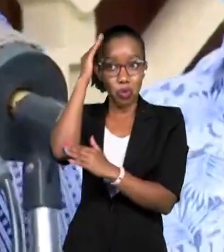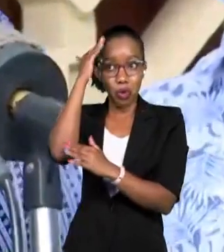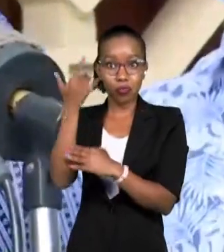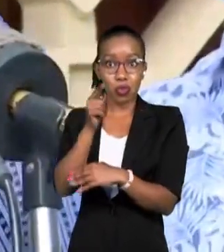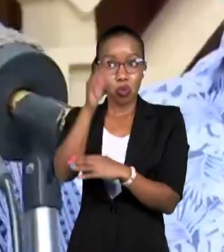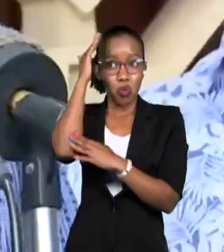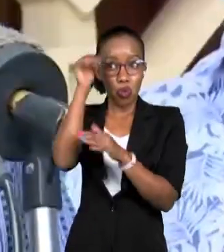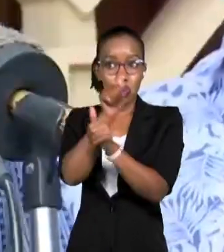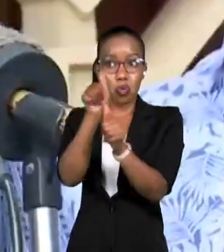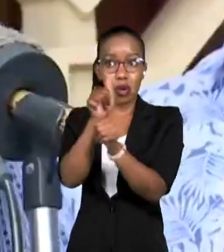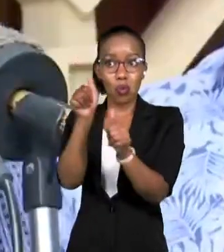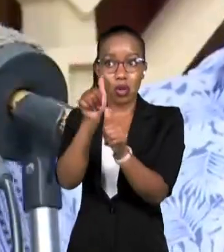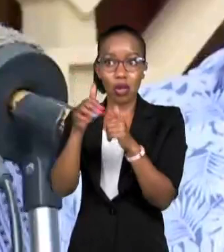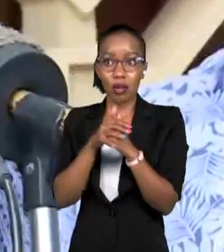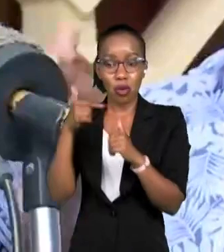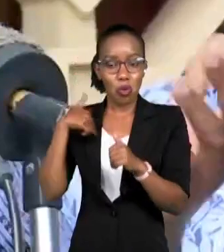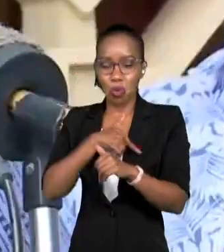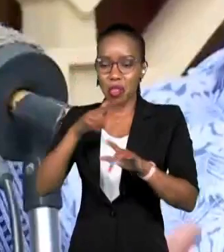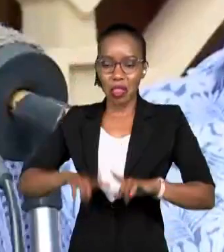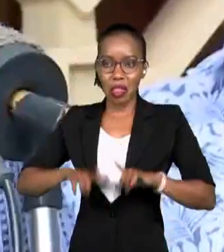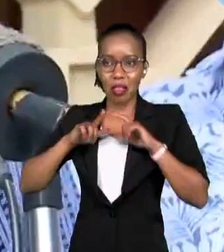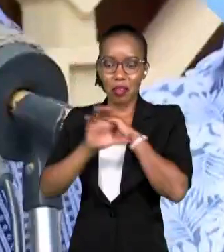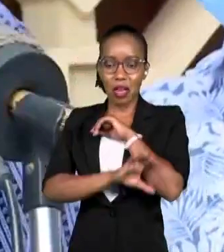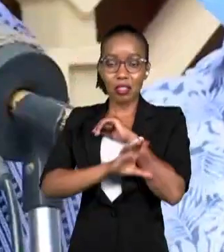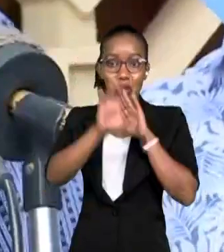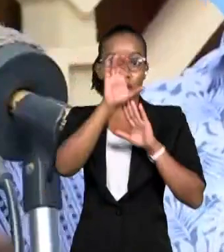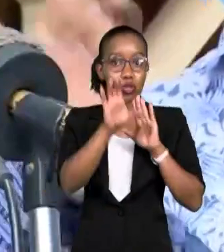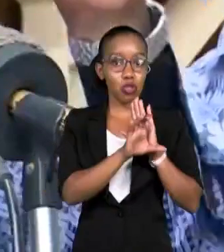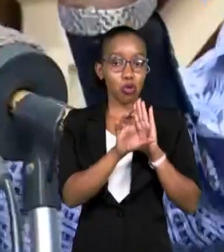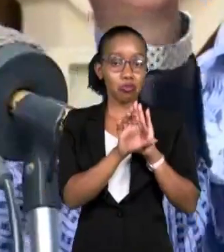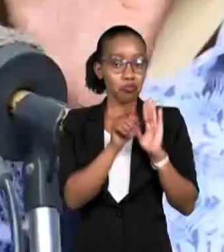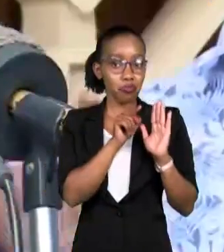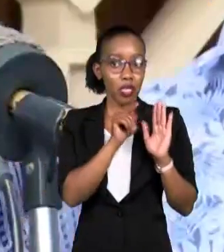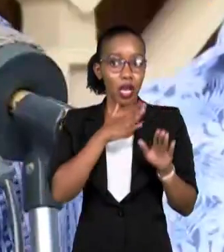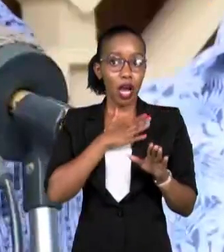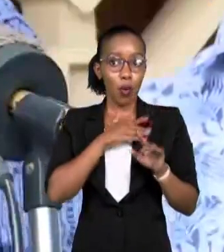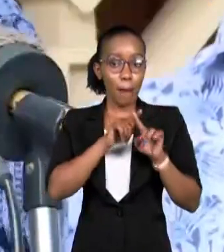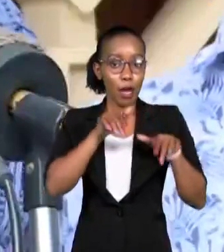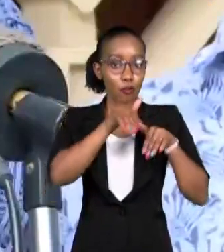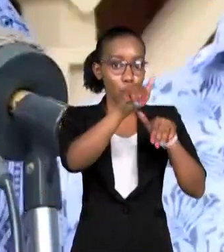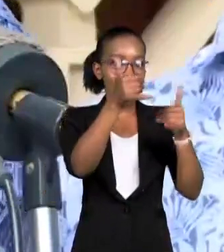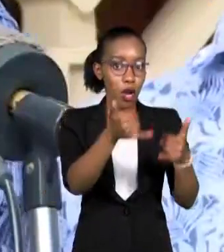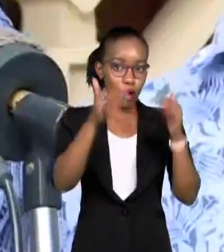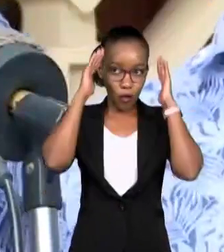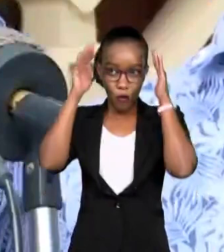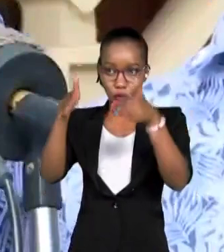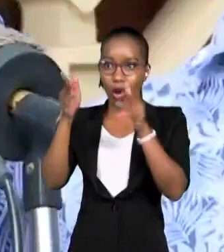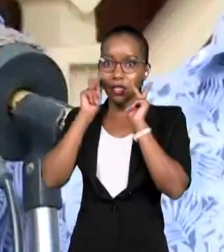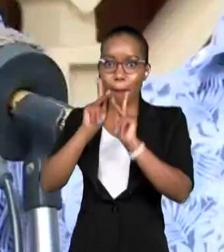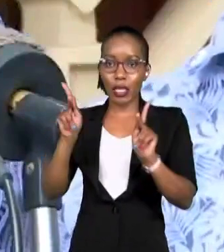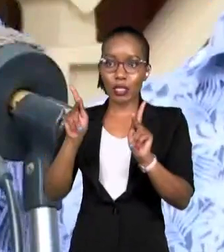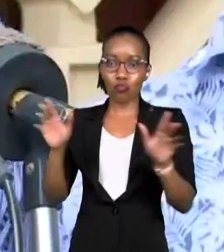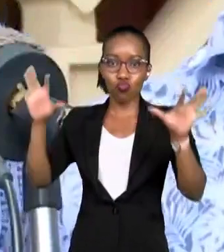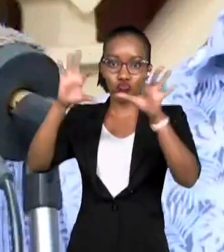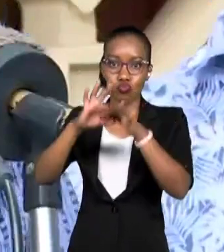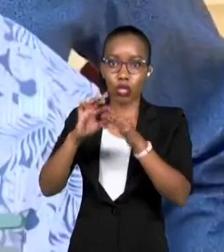very well, but my brothers, we live in the country, and you know what the Constitution says. But we don't want to go that direction for now. We are focused on peace building now and